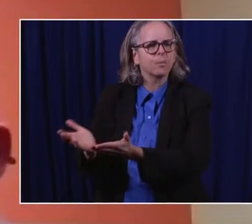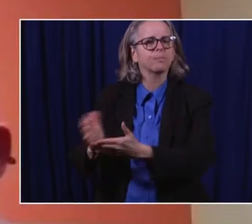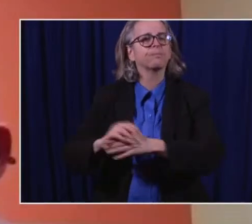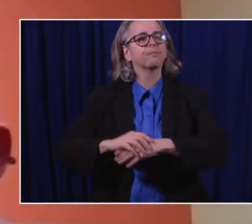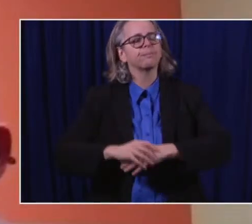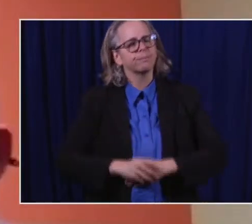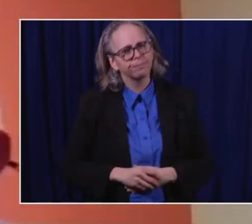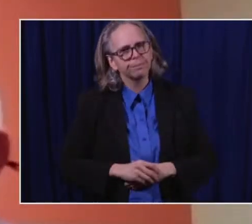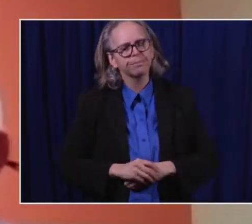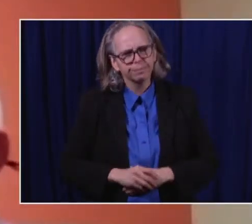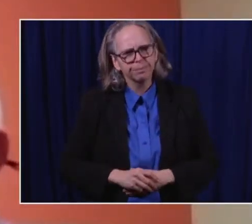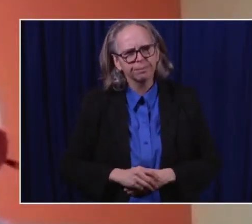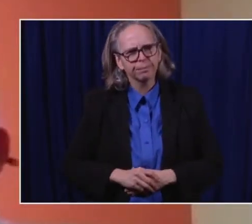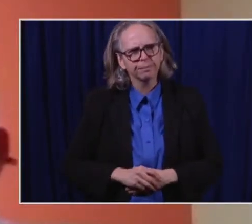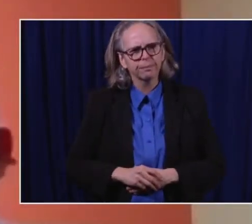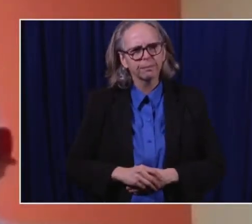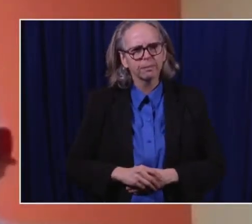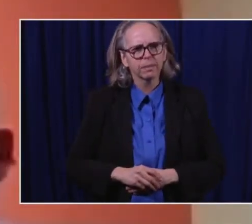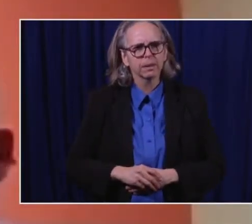Go to